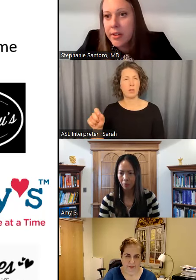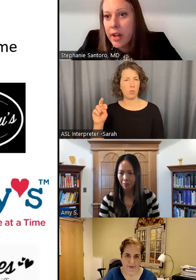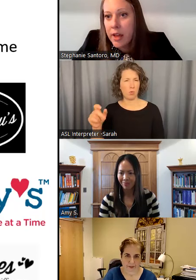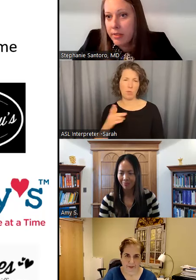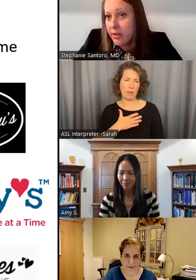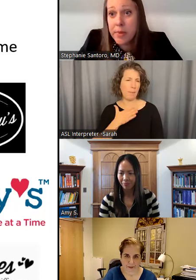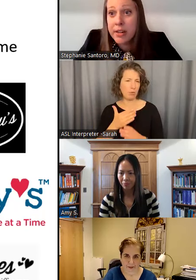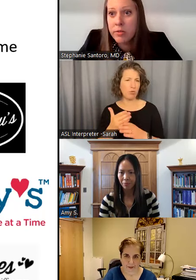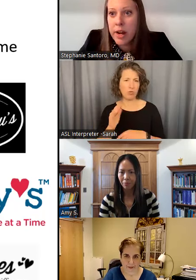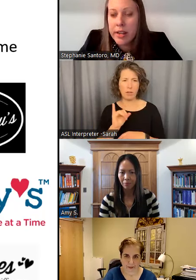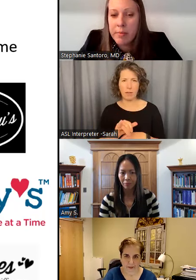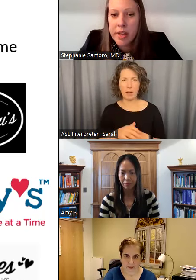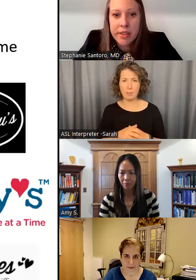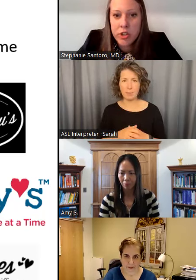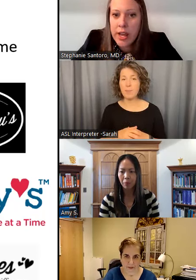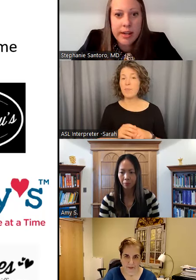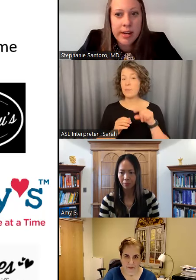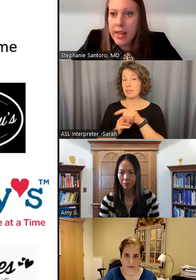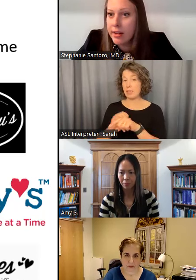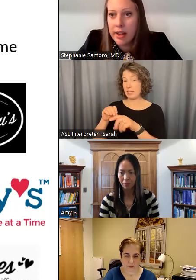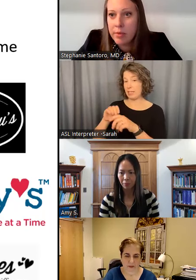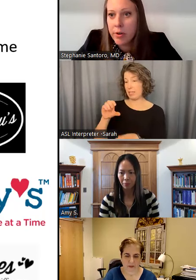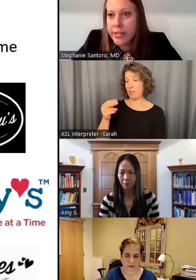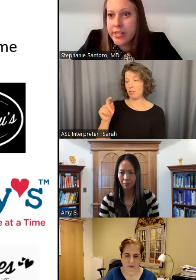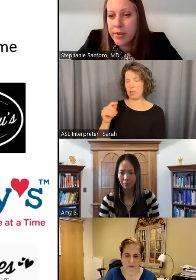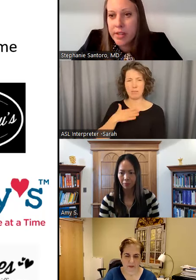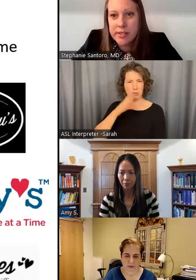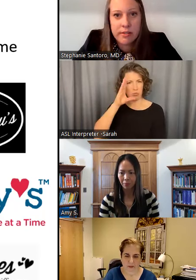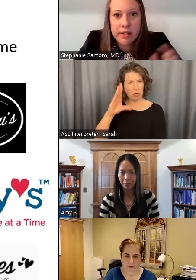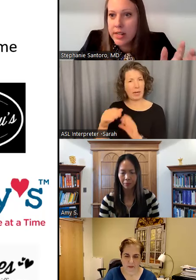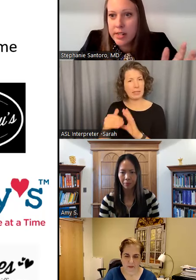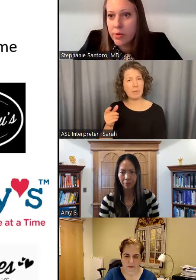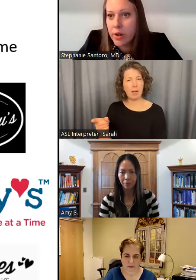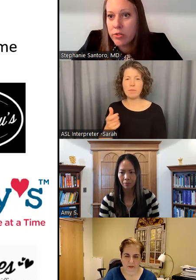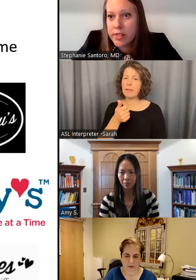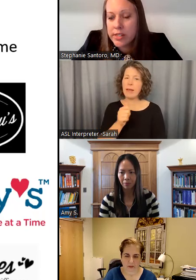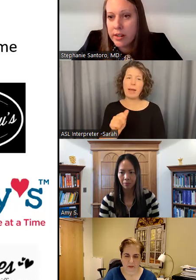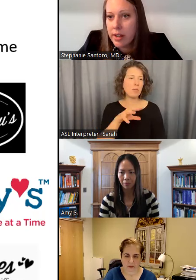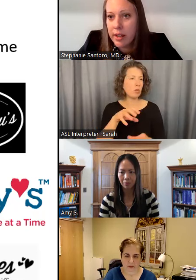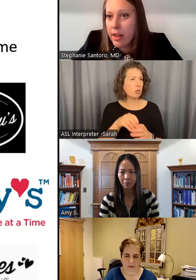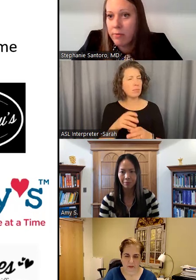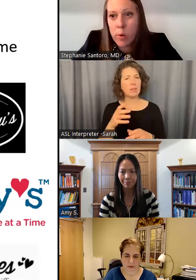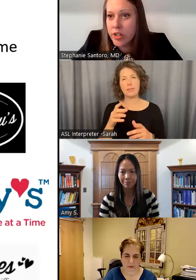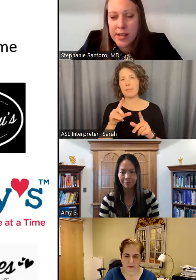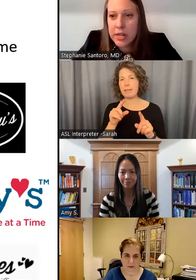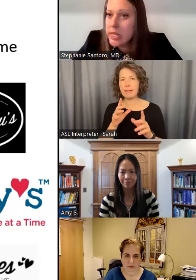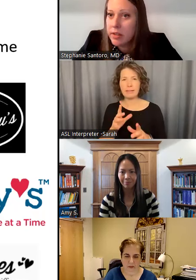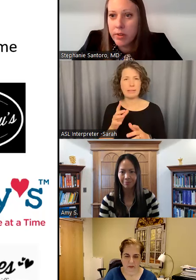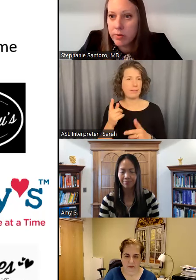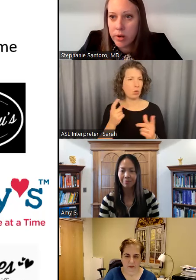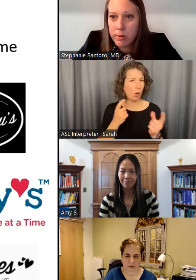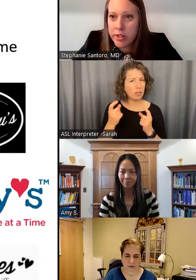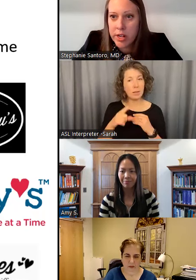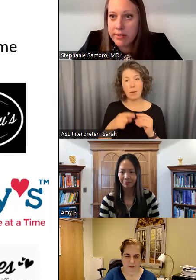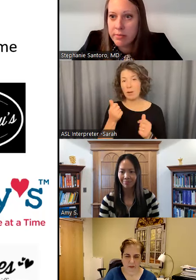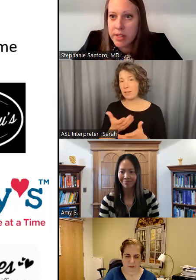Yeah, there's my direct email in the chat. And again, any participants or attendees who are interested, have questions on anything, feel